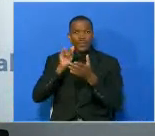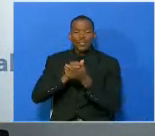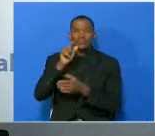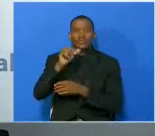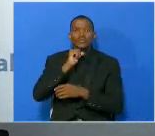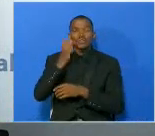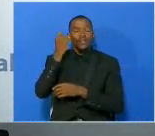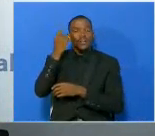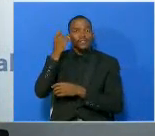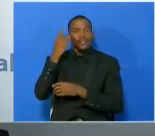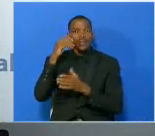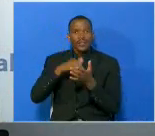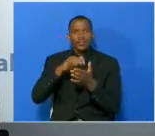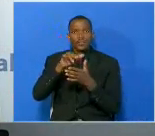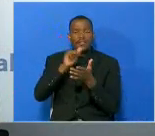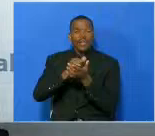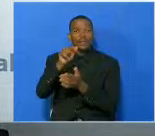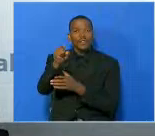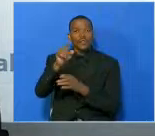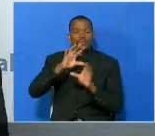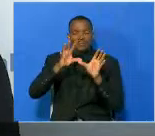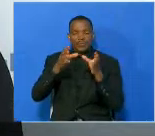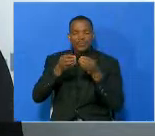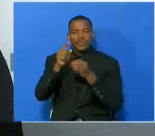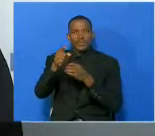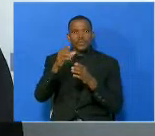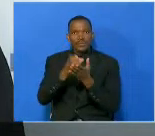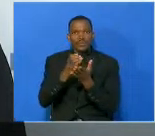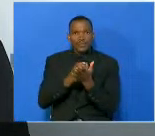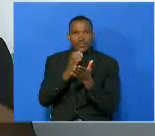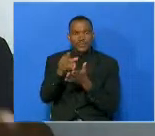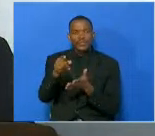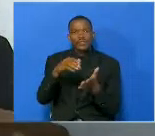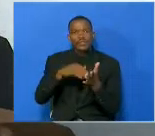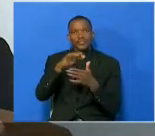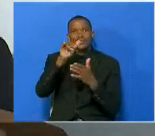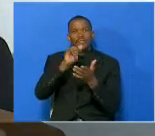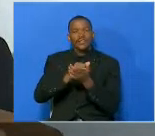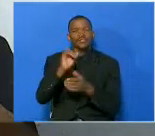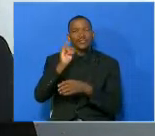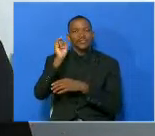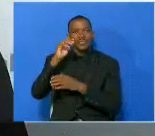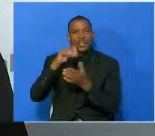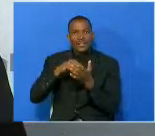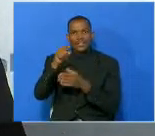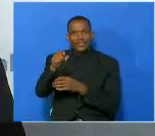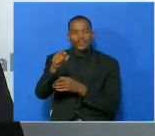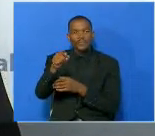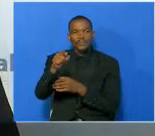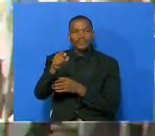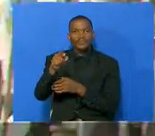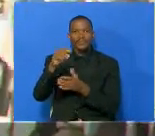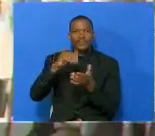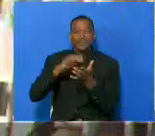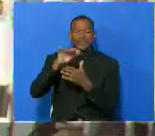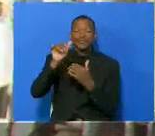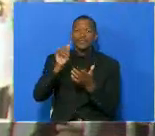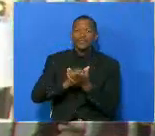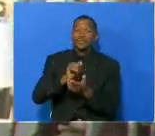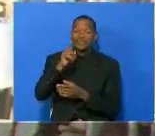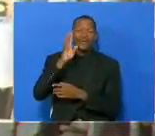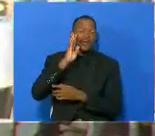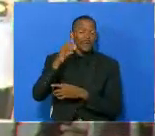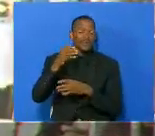misunderstood the terms and conditions of their contracts. In some instances, the insurer is in the wrong. But whichever way, we will make